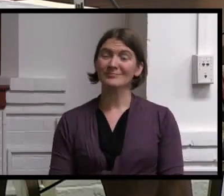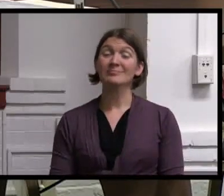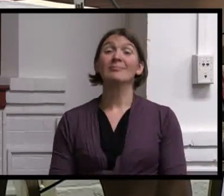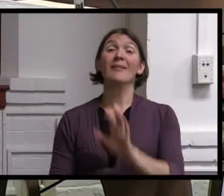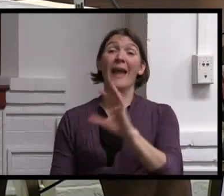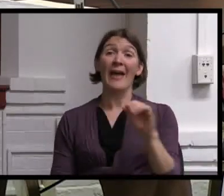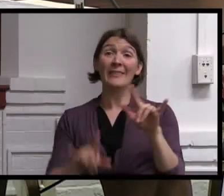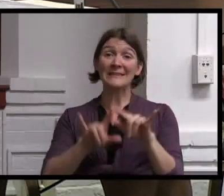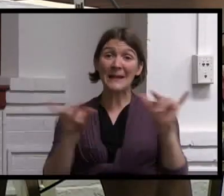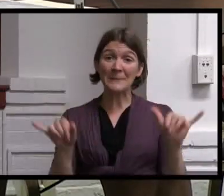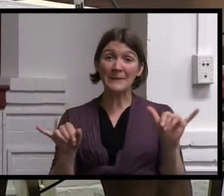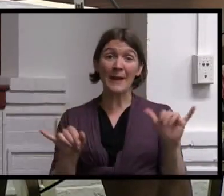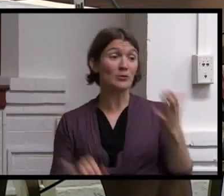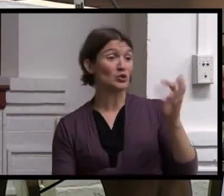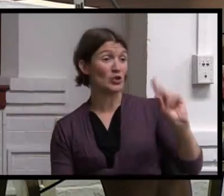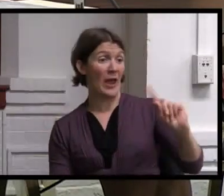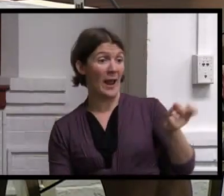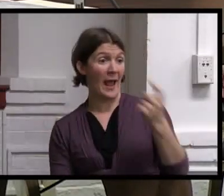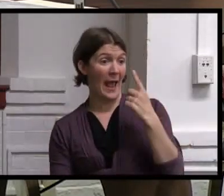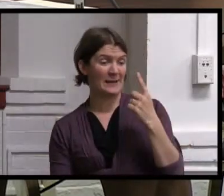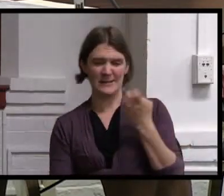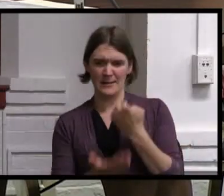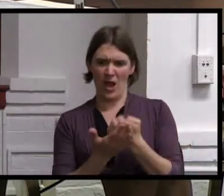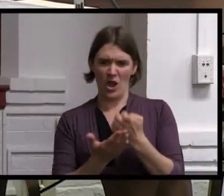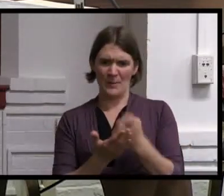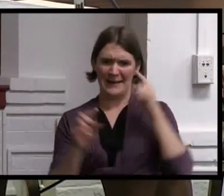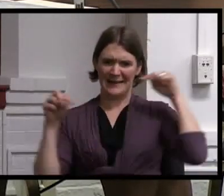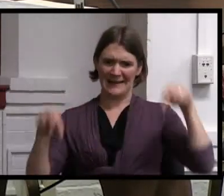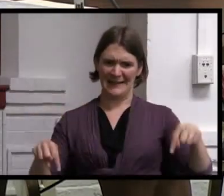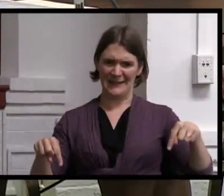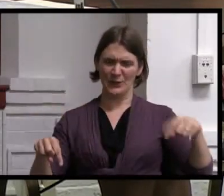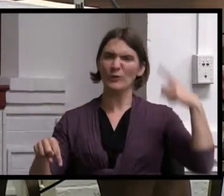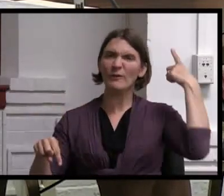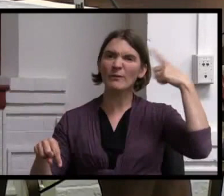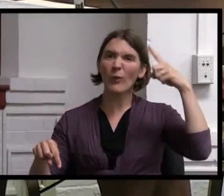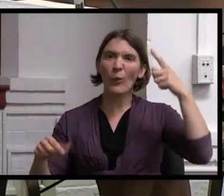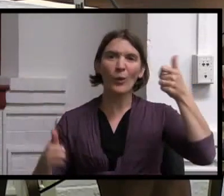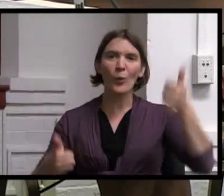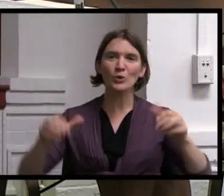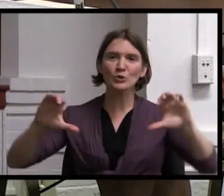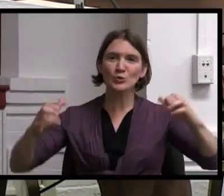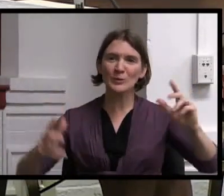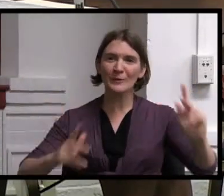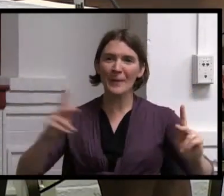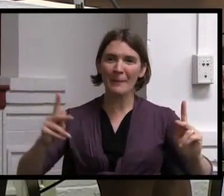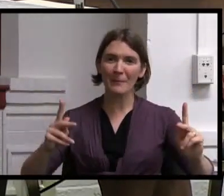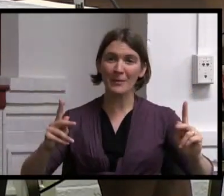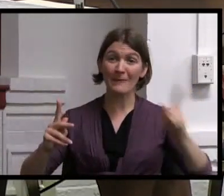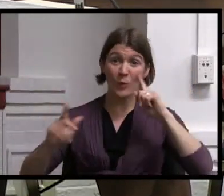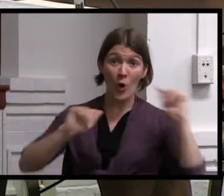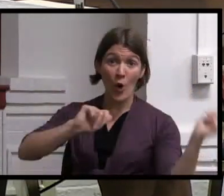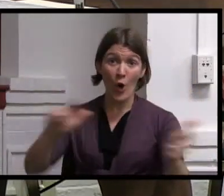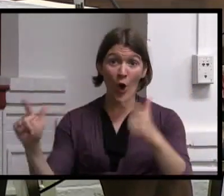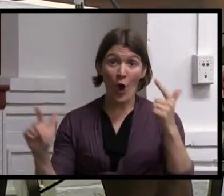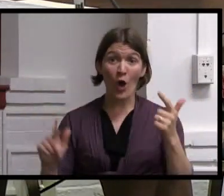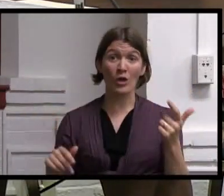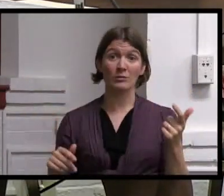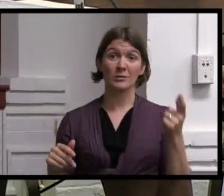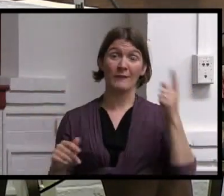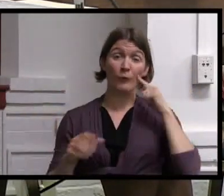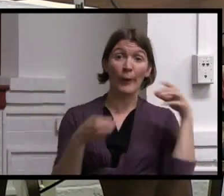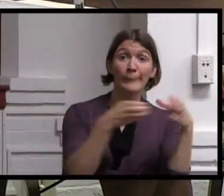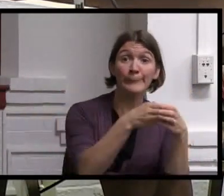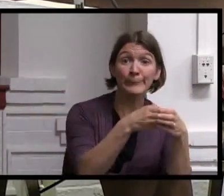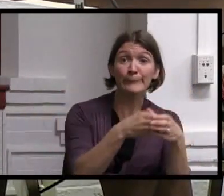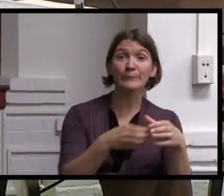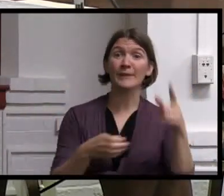at the same time, Chad's question, who is our economy for? I really do need